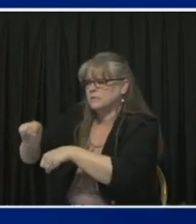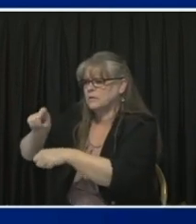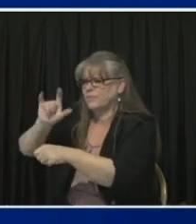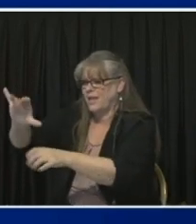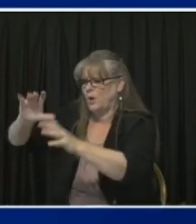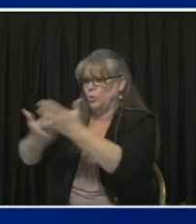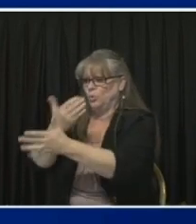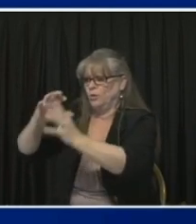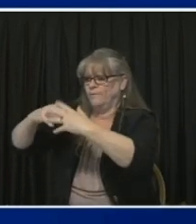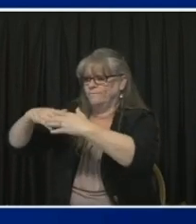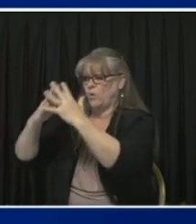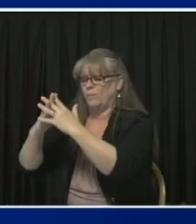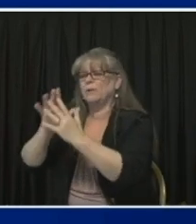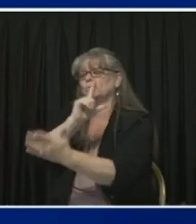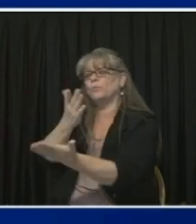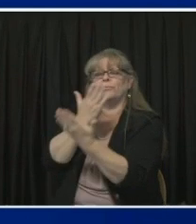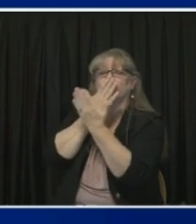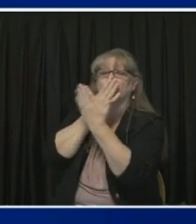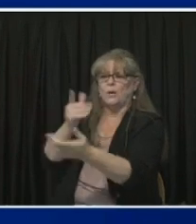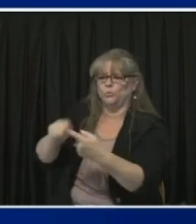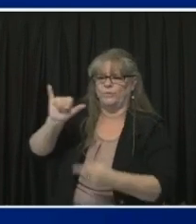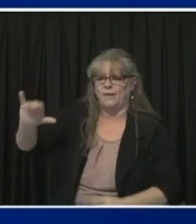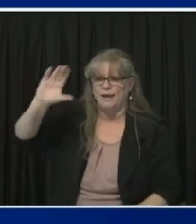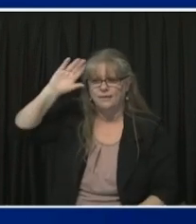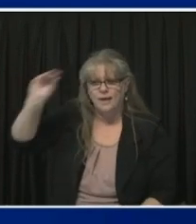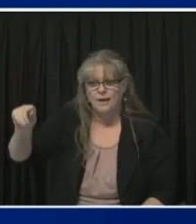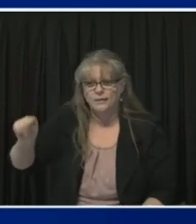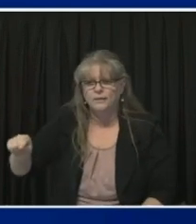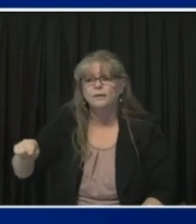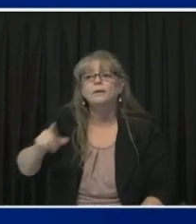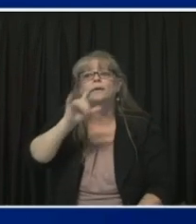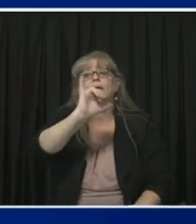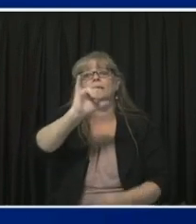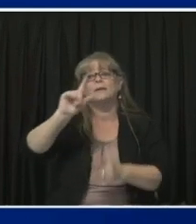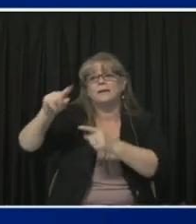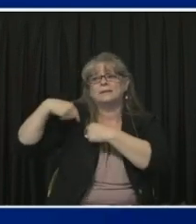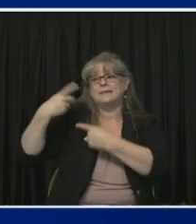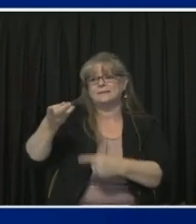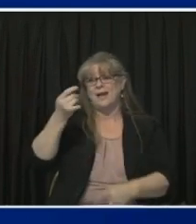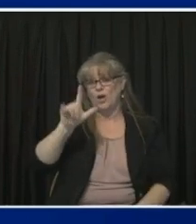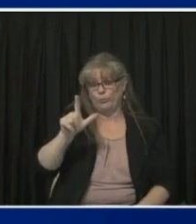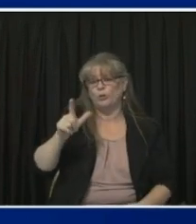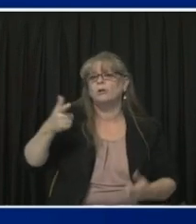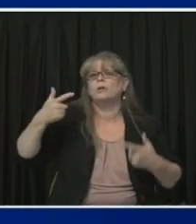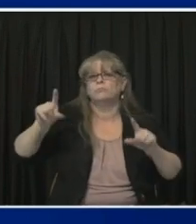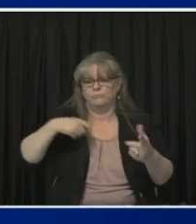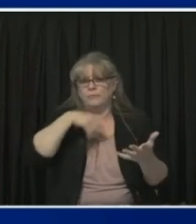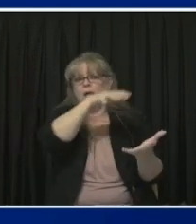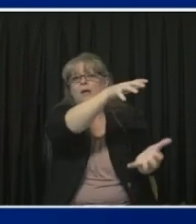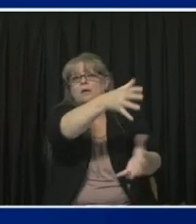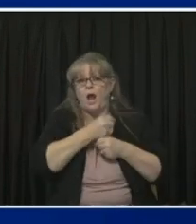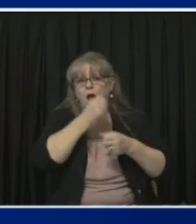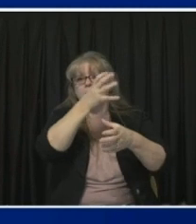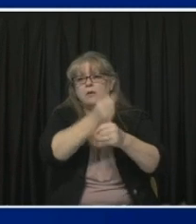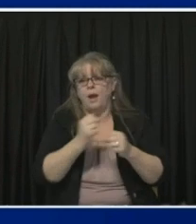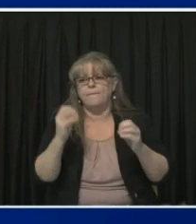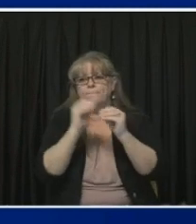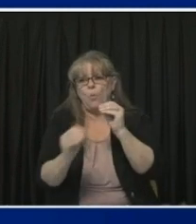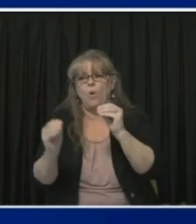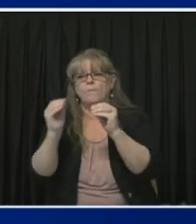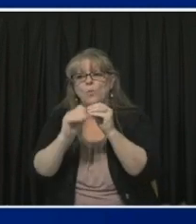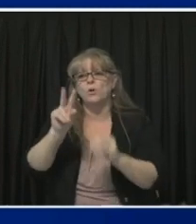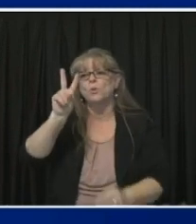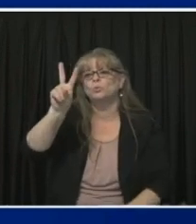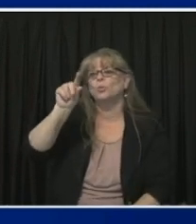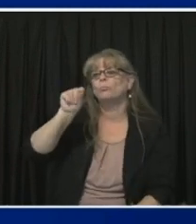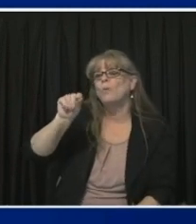update, we've acquired, which means arrived in Colorado and generally deployed, almost 2.5 million